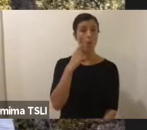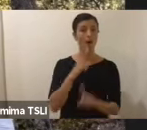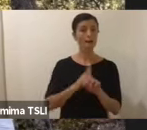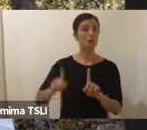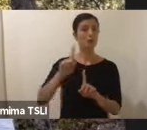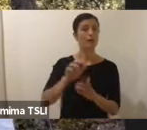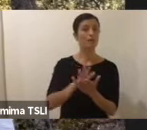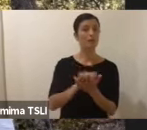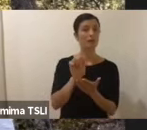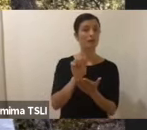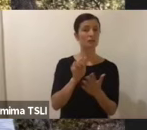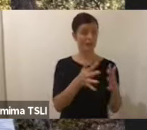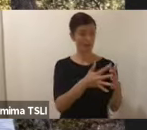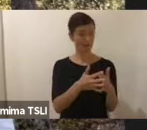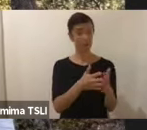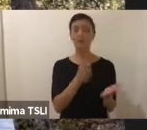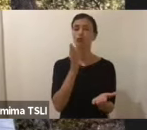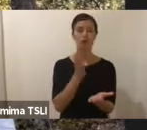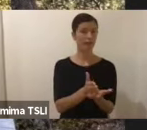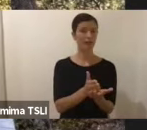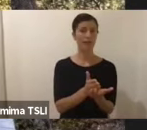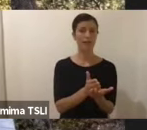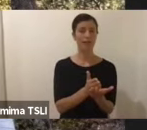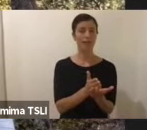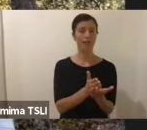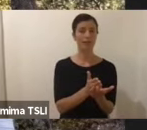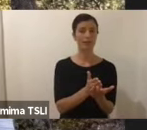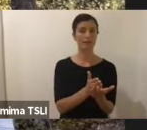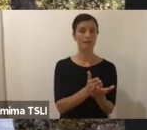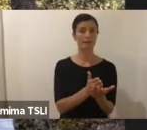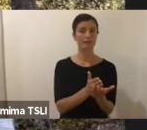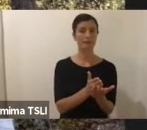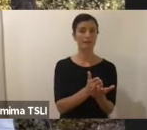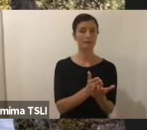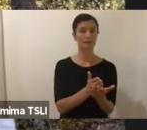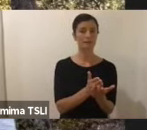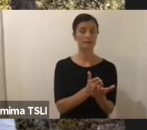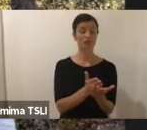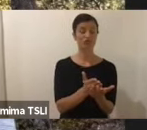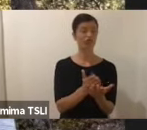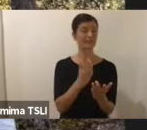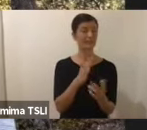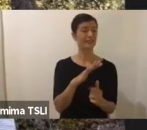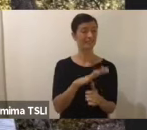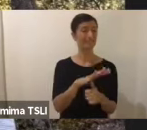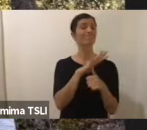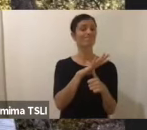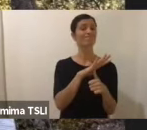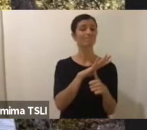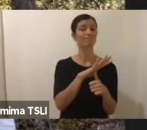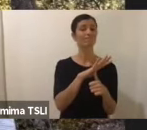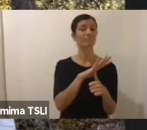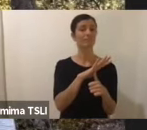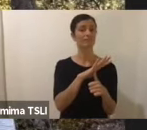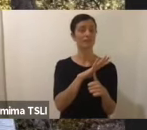and it's not a fringe thing it's something that runs through um uh it runs through